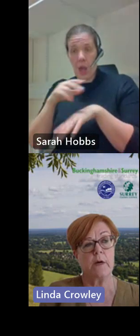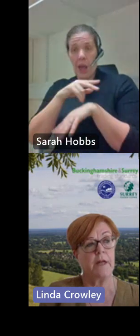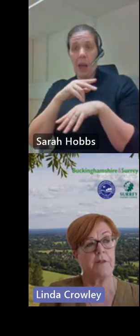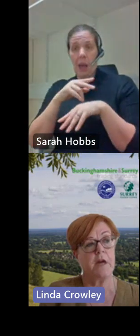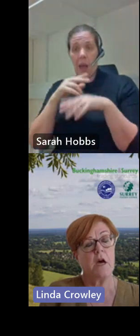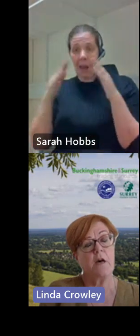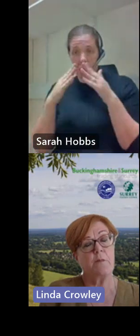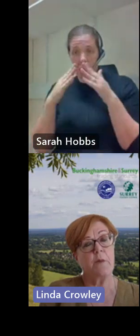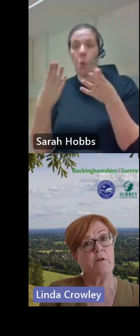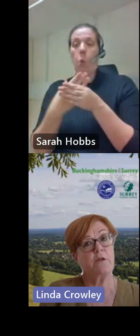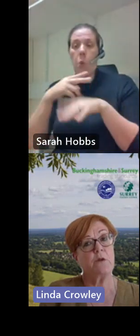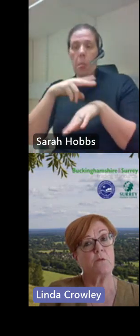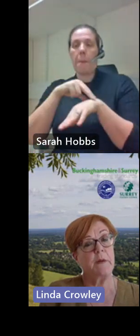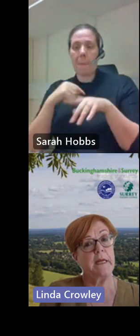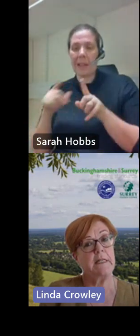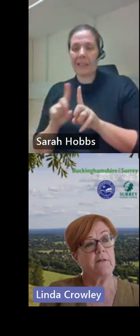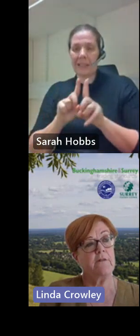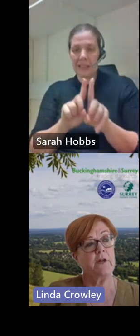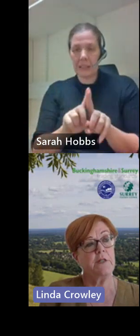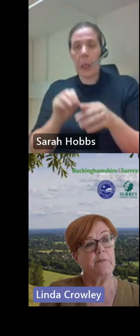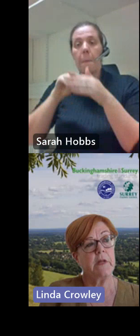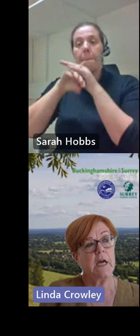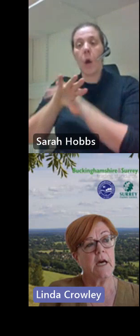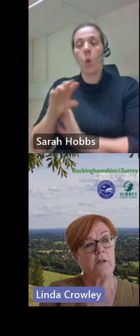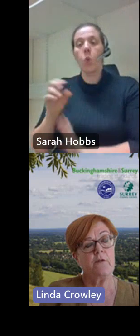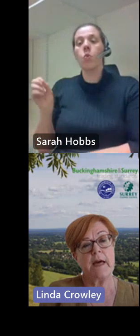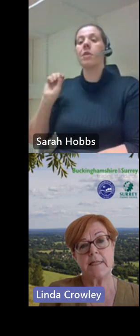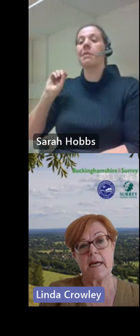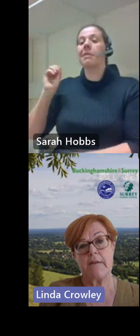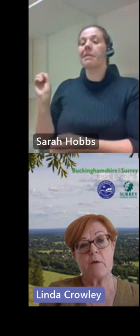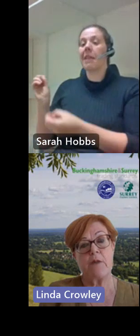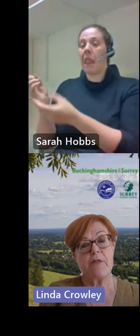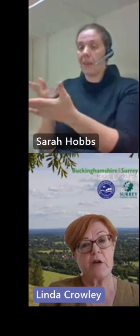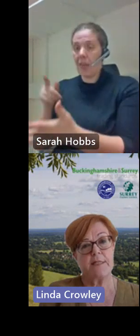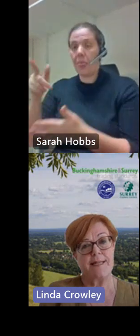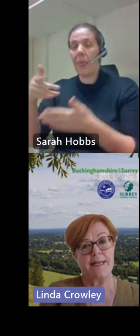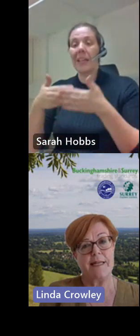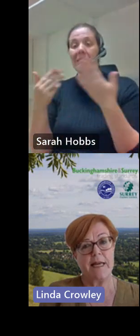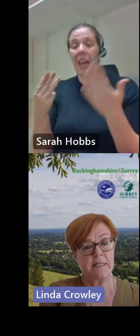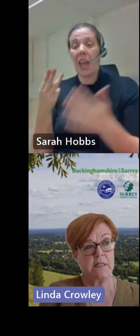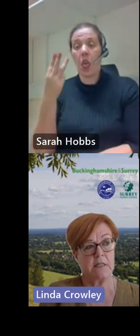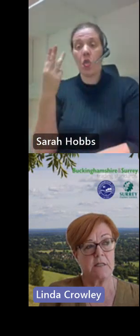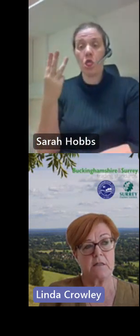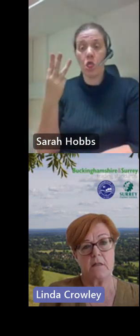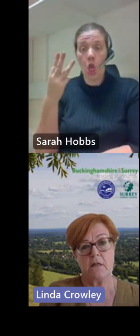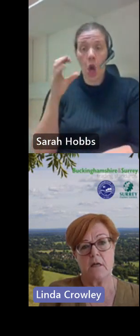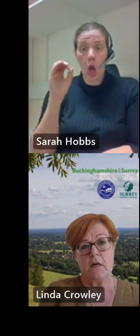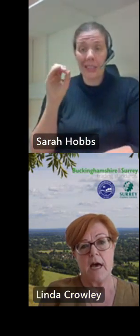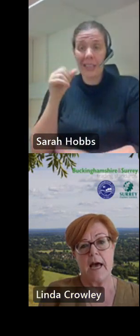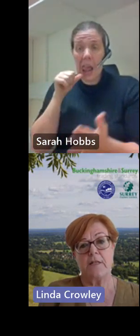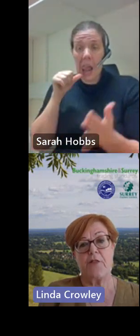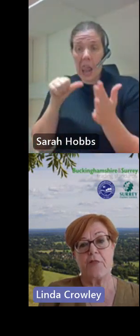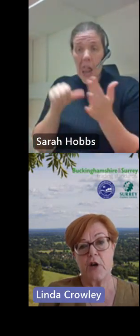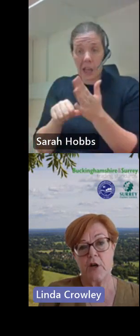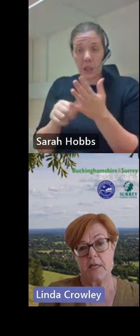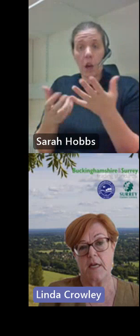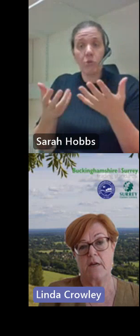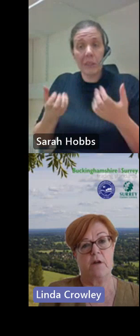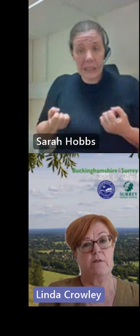also gone with, the post was being delivered. And on that day, there were 30 letters,